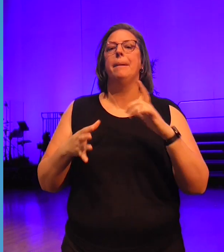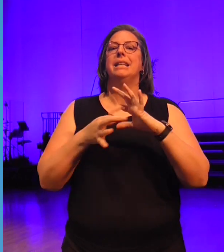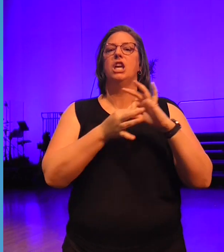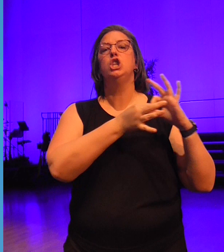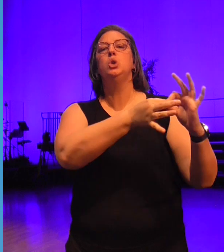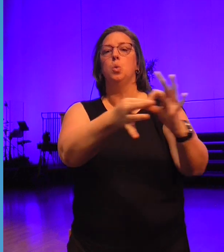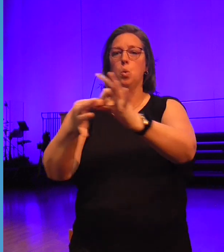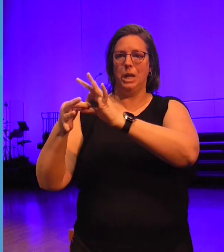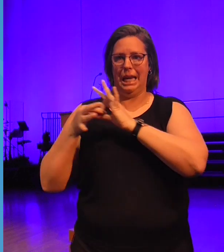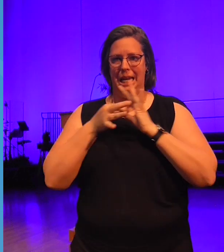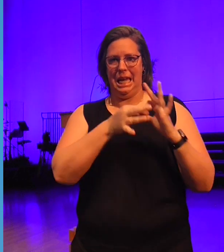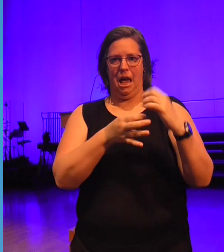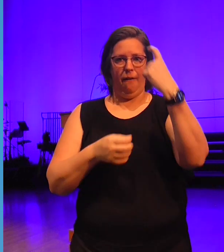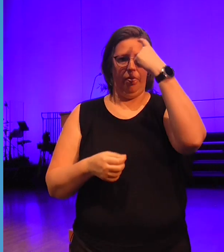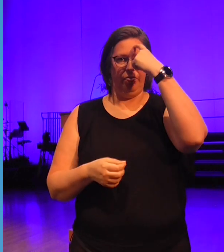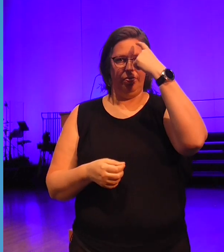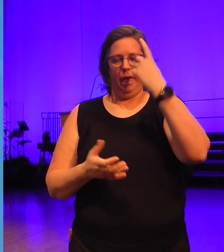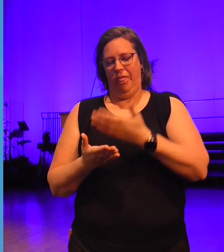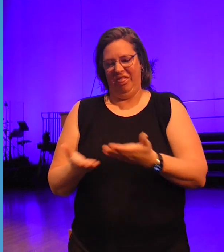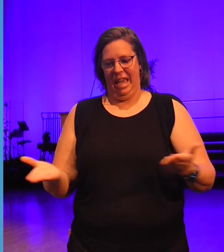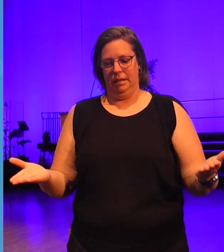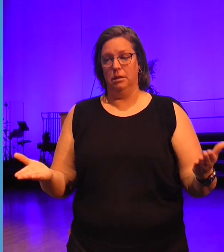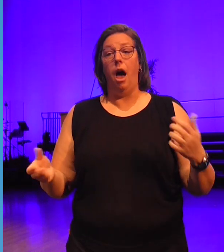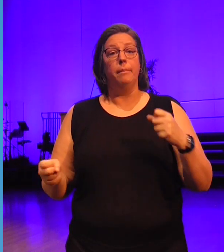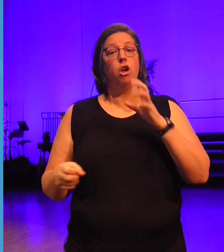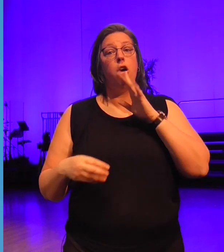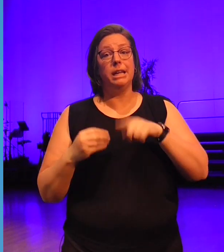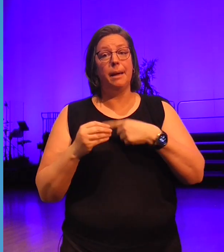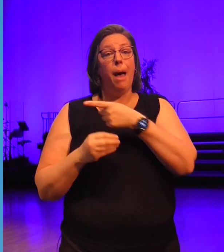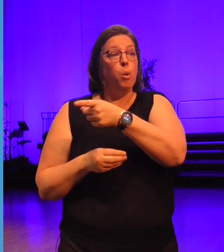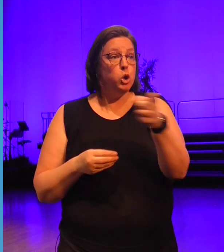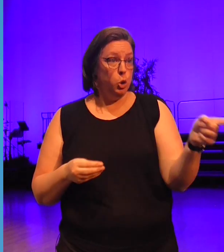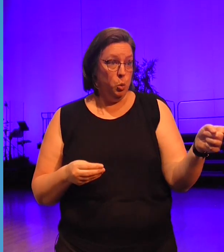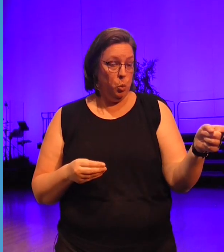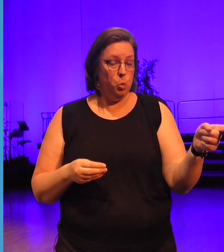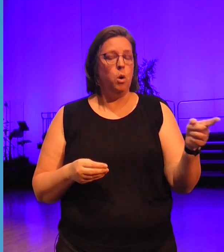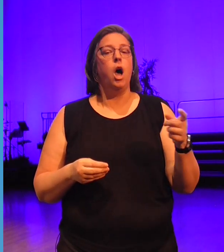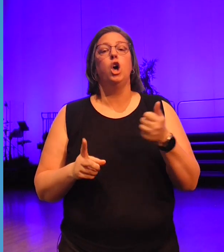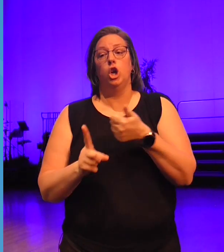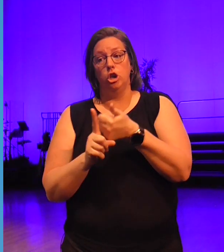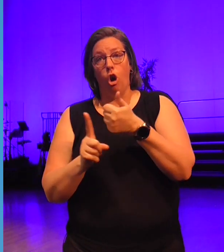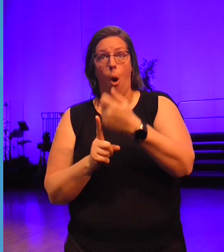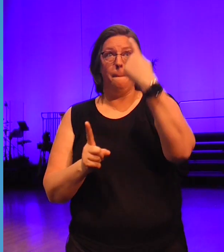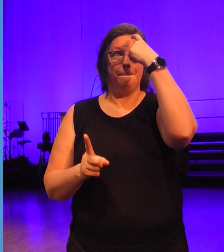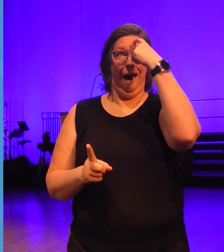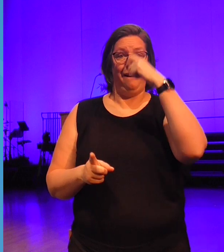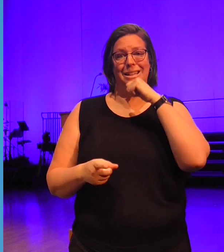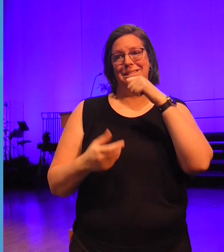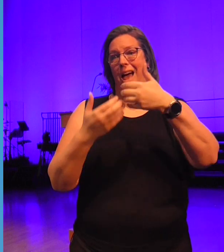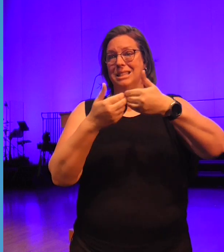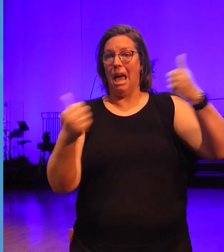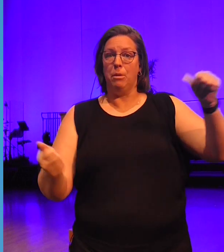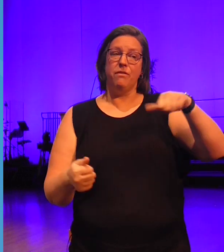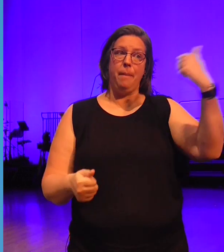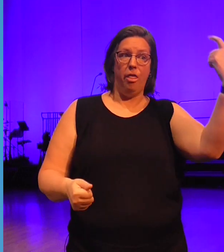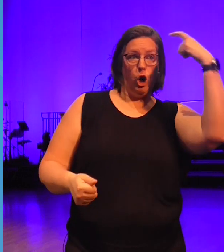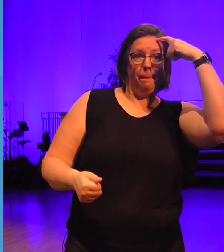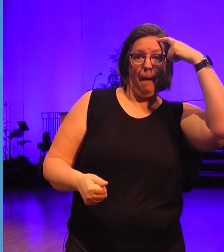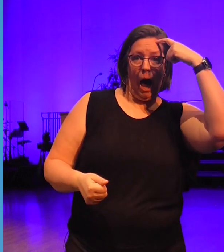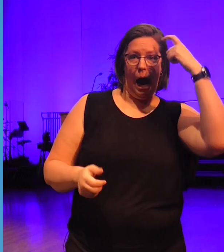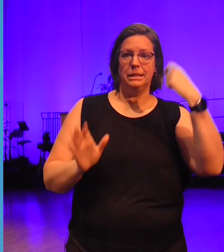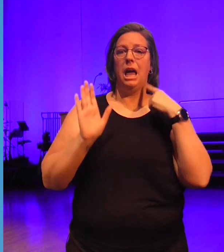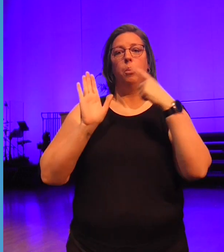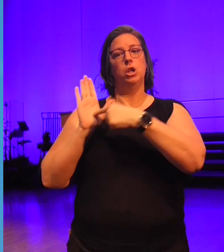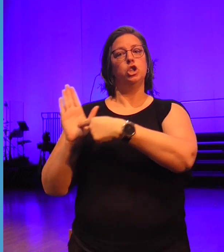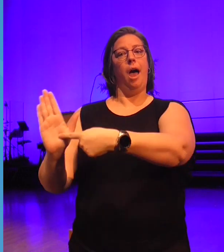things. Yes, I'm talking about you. Your own mind is not separate from other minds. It shines forth unobscured for all